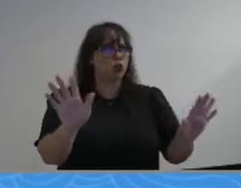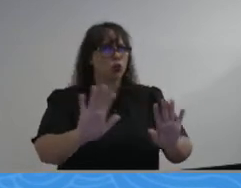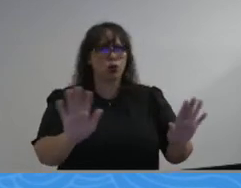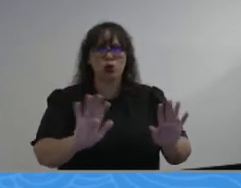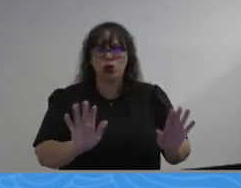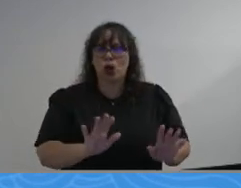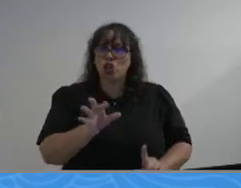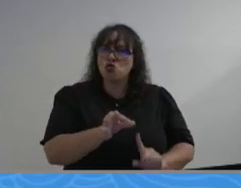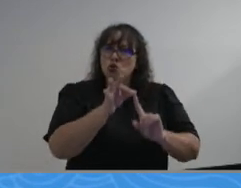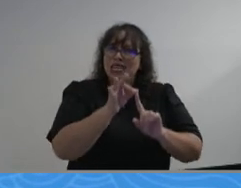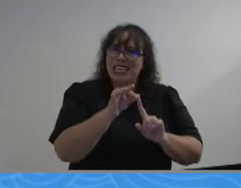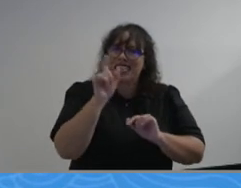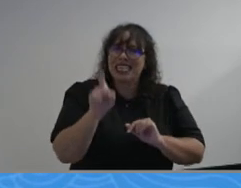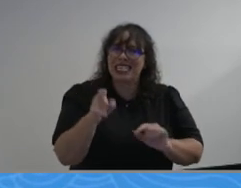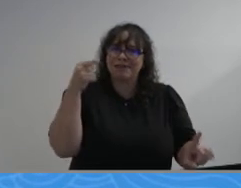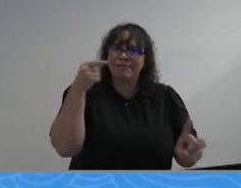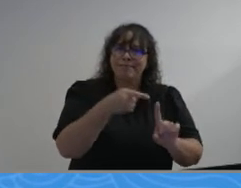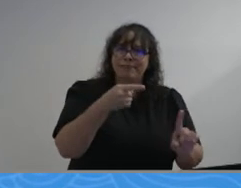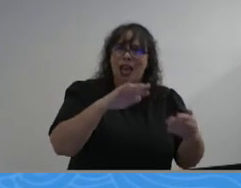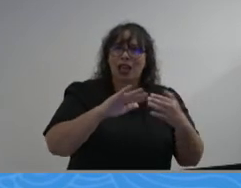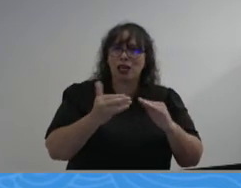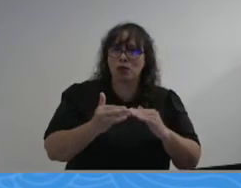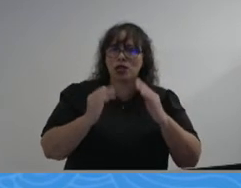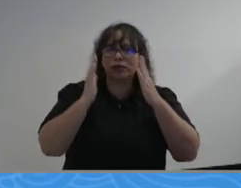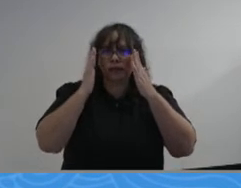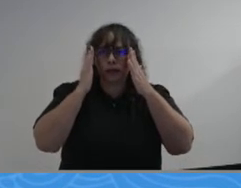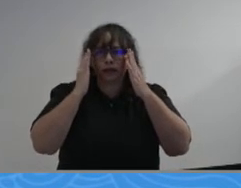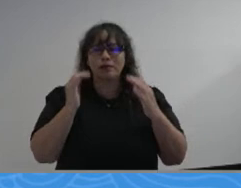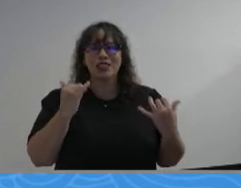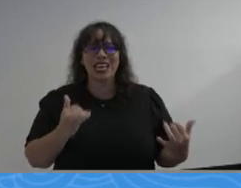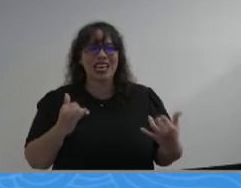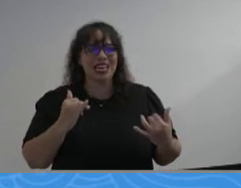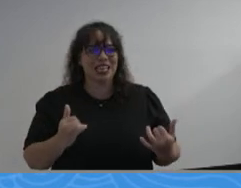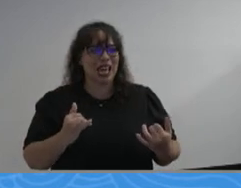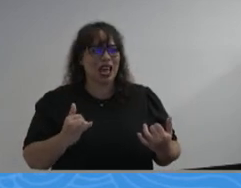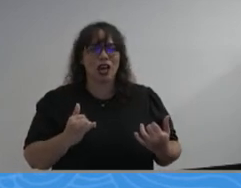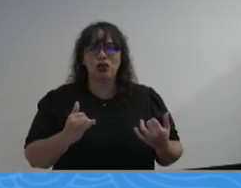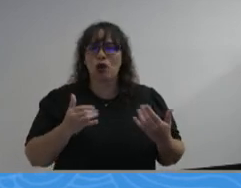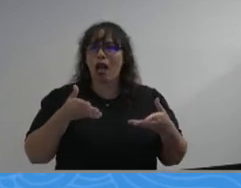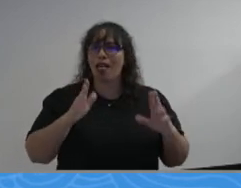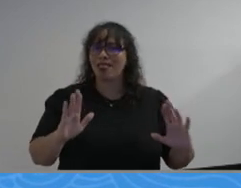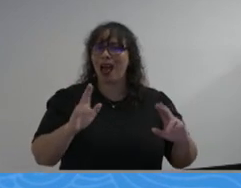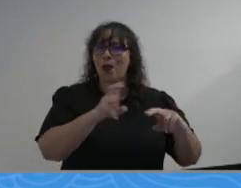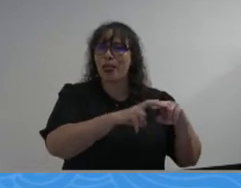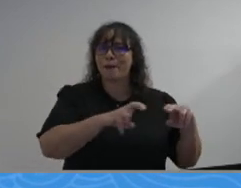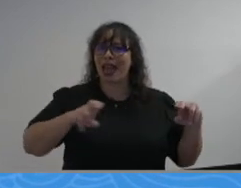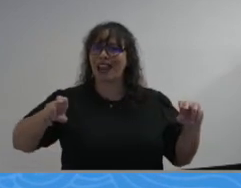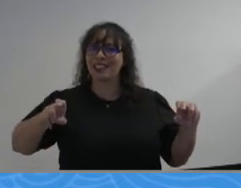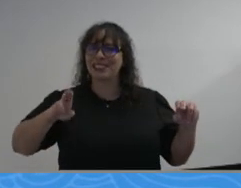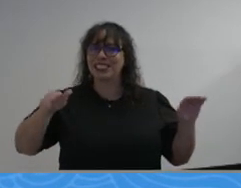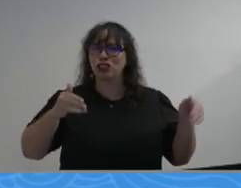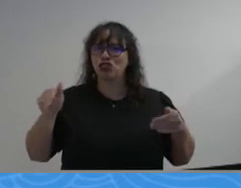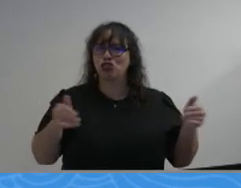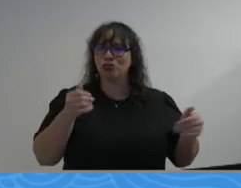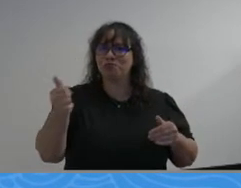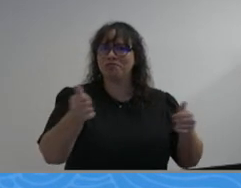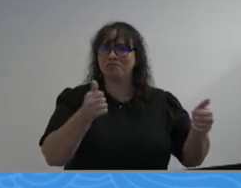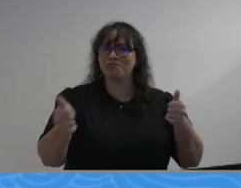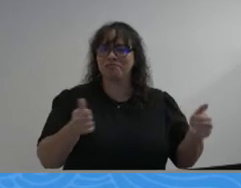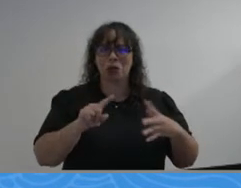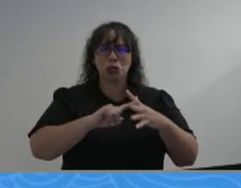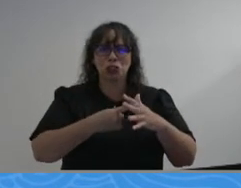unique needs of particular communities. So I'd like to now turn it over to allow each of the panelists to introduce themselves and we will start the